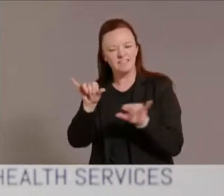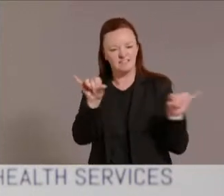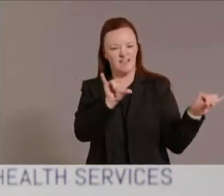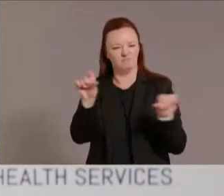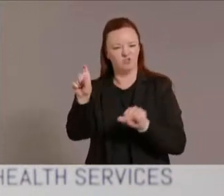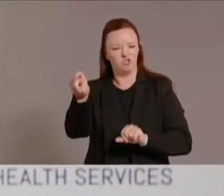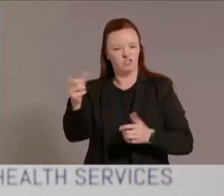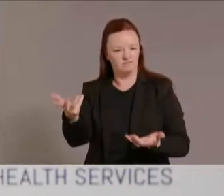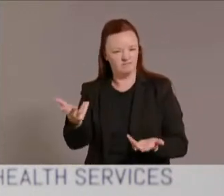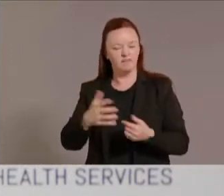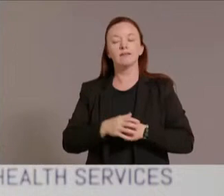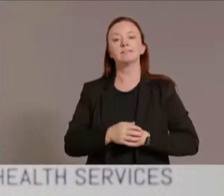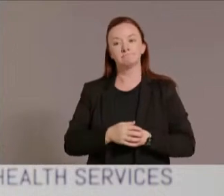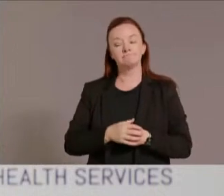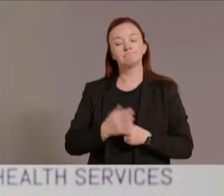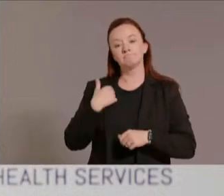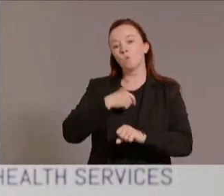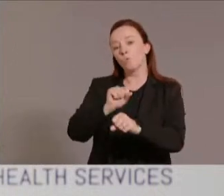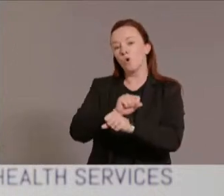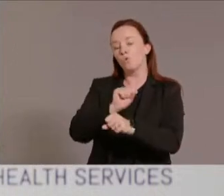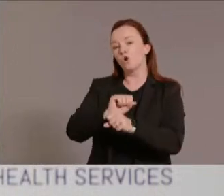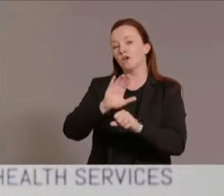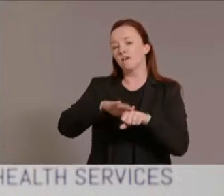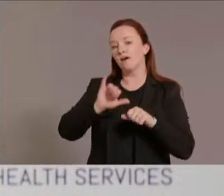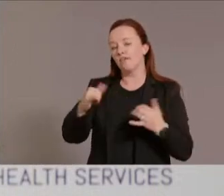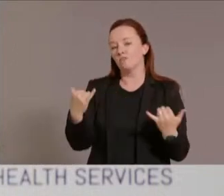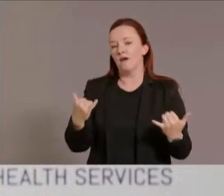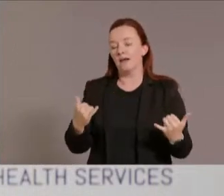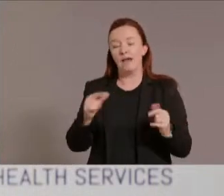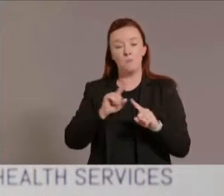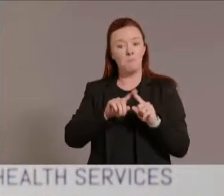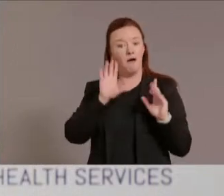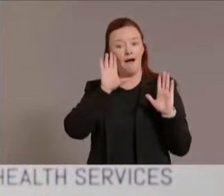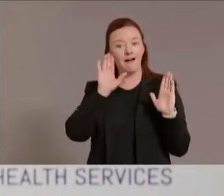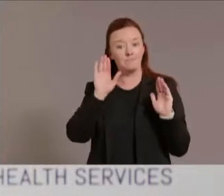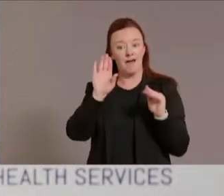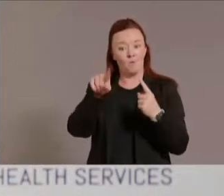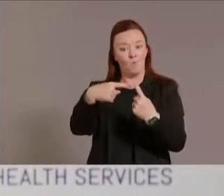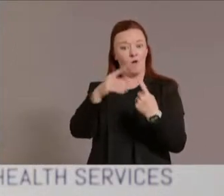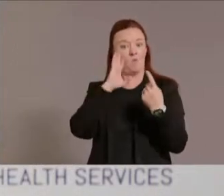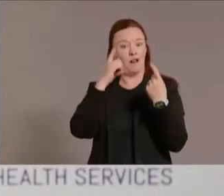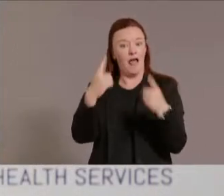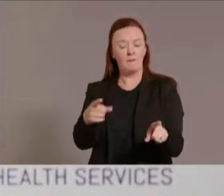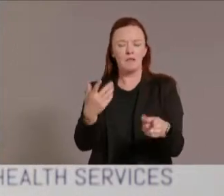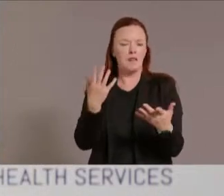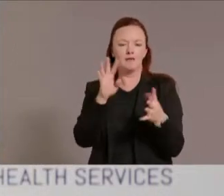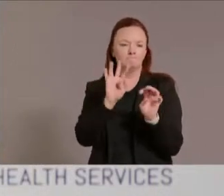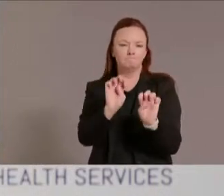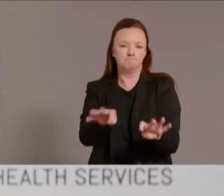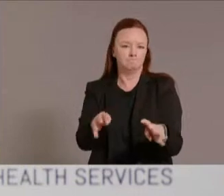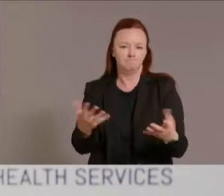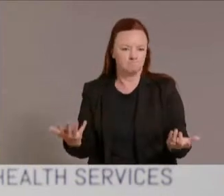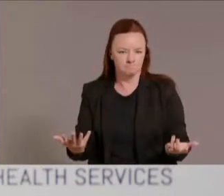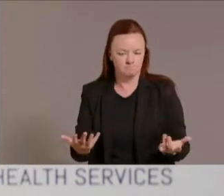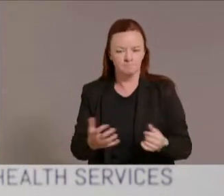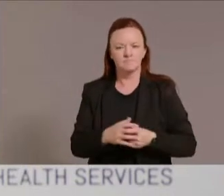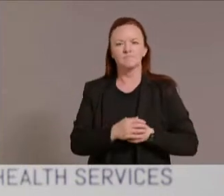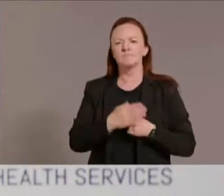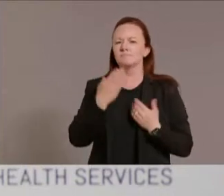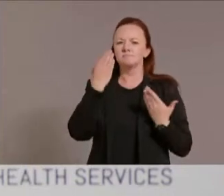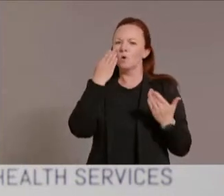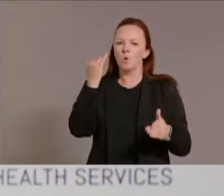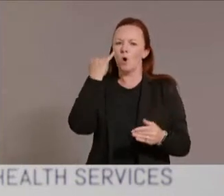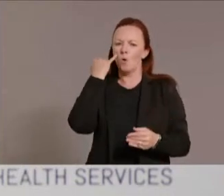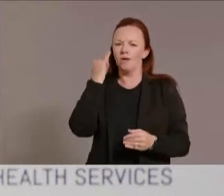some of the things that we're working on now. I don't know that I have an anticipated timeline, if ever, that it will